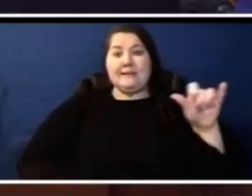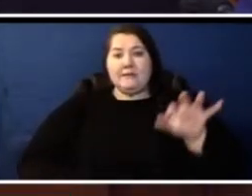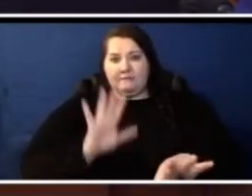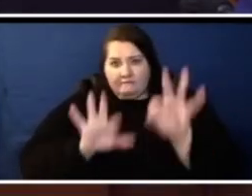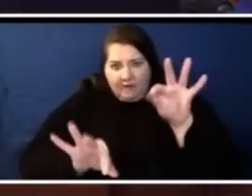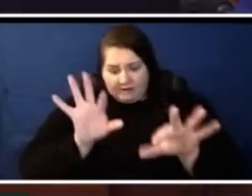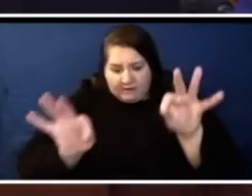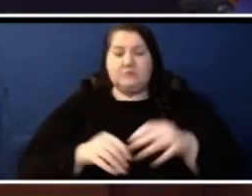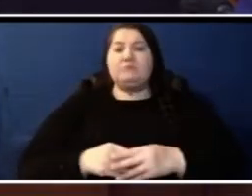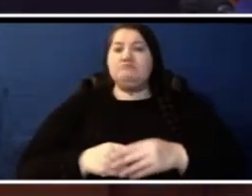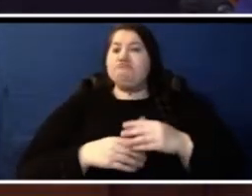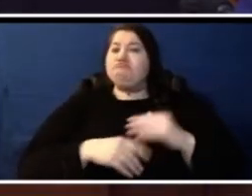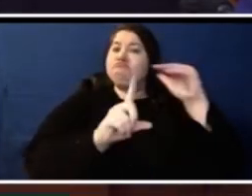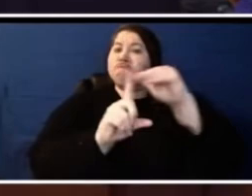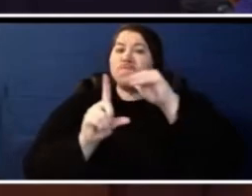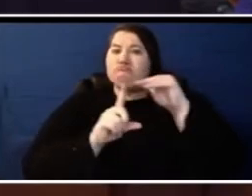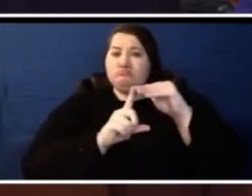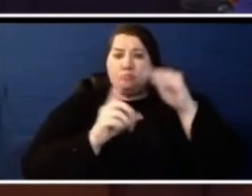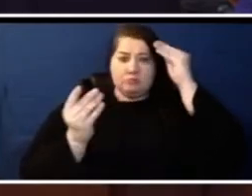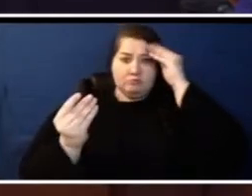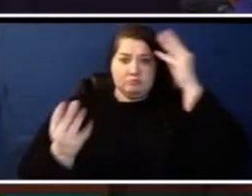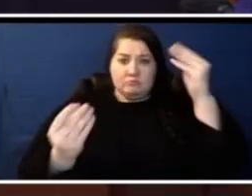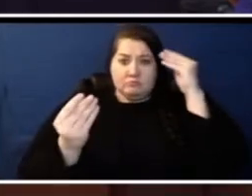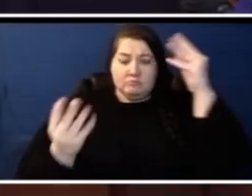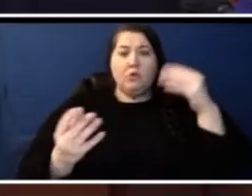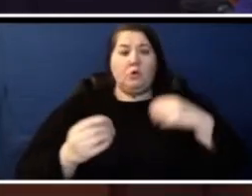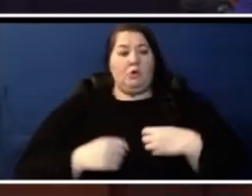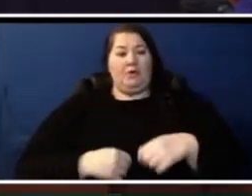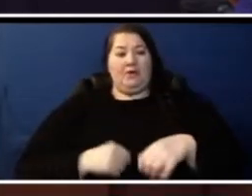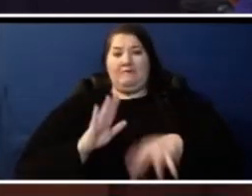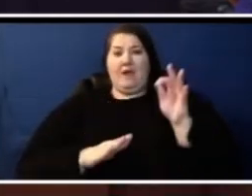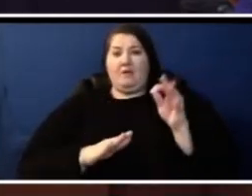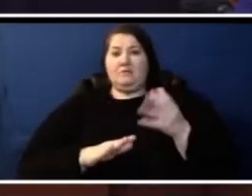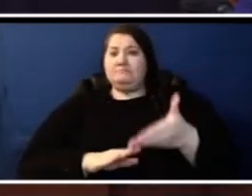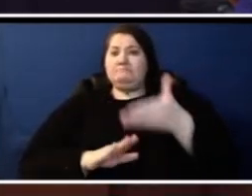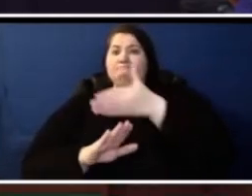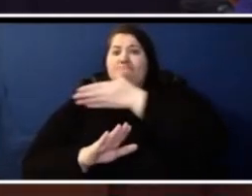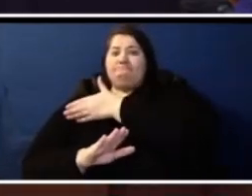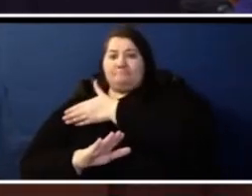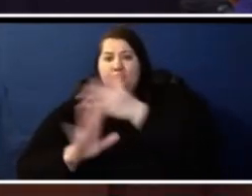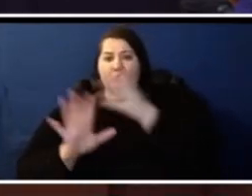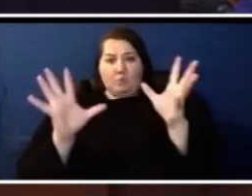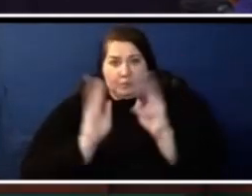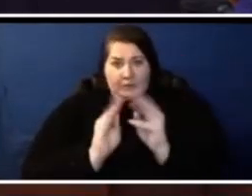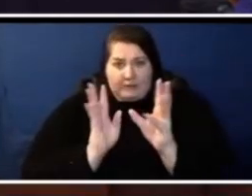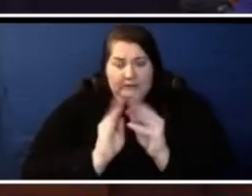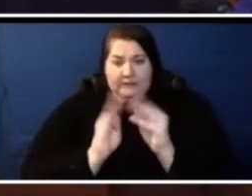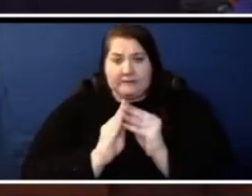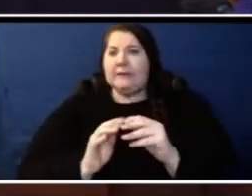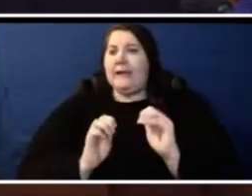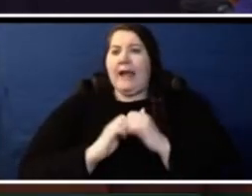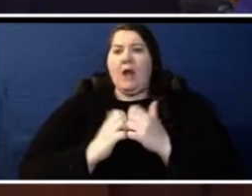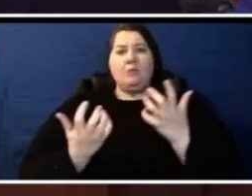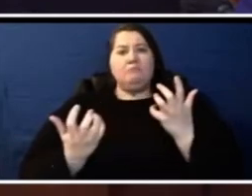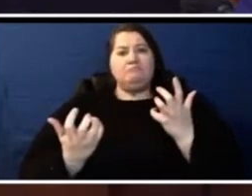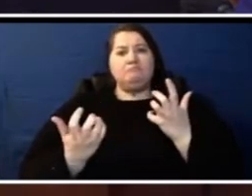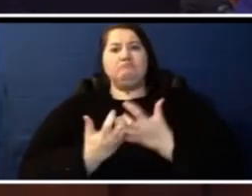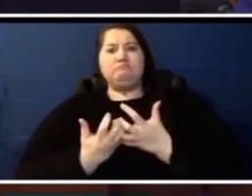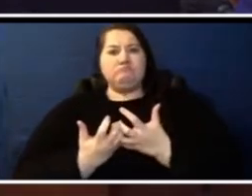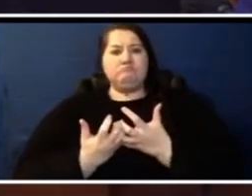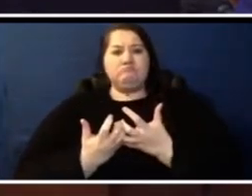of the information we presented in earlier hearings and telling you how it fits in our